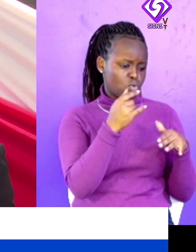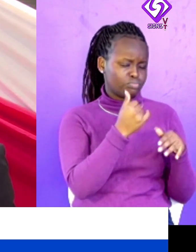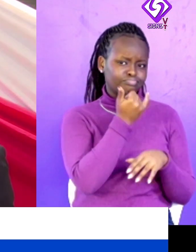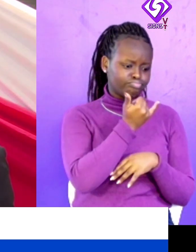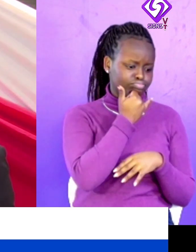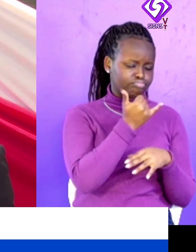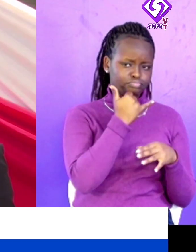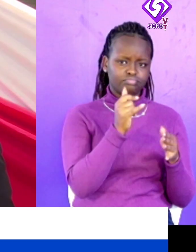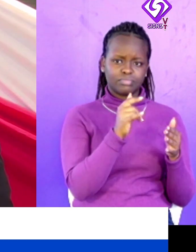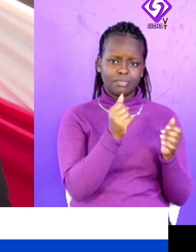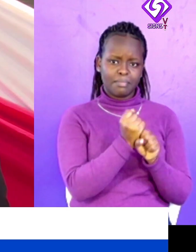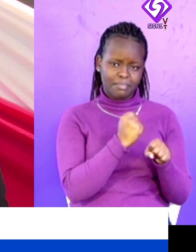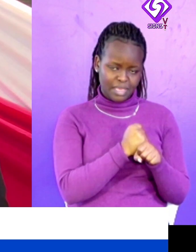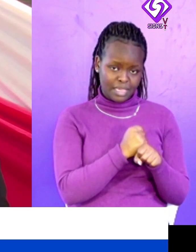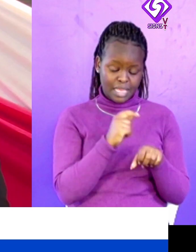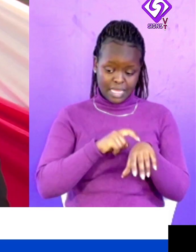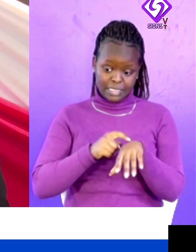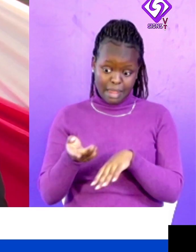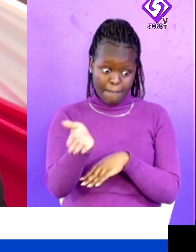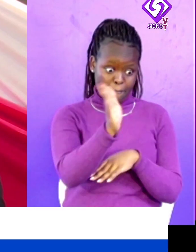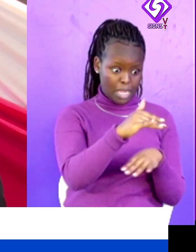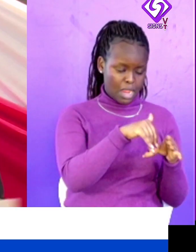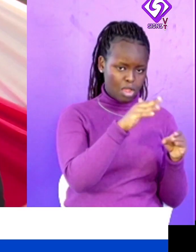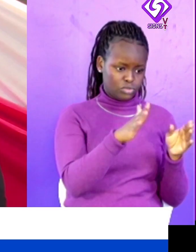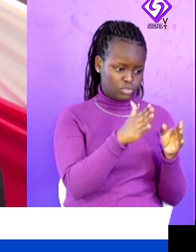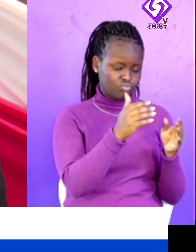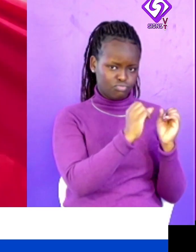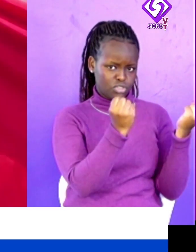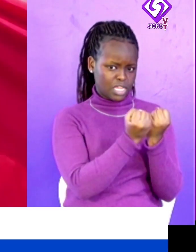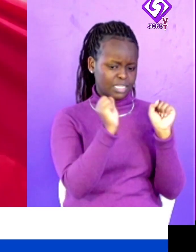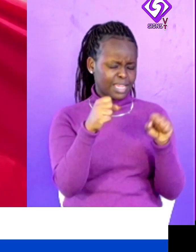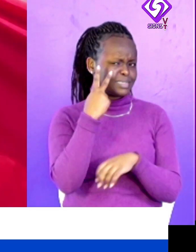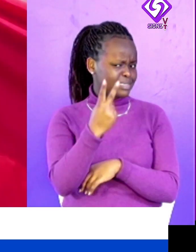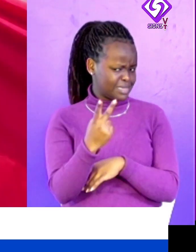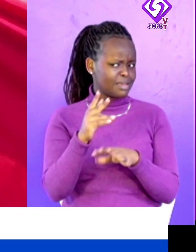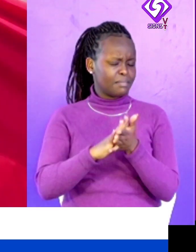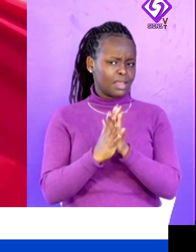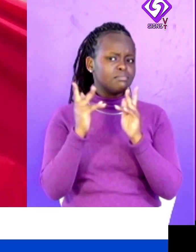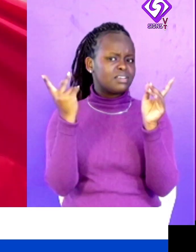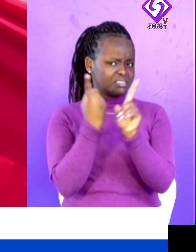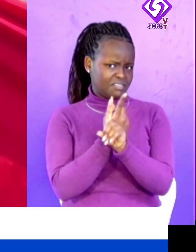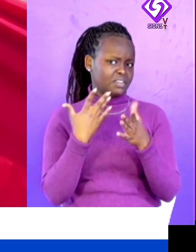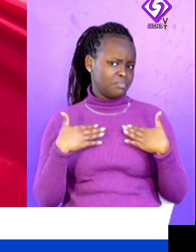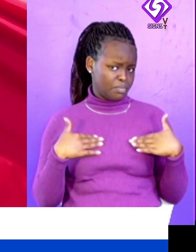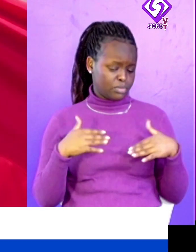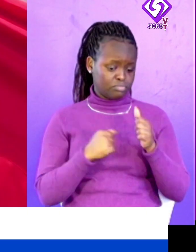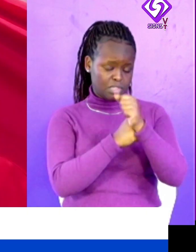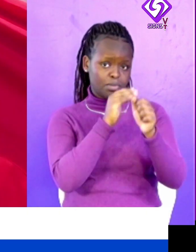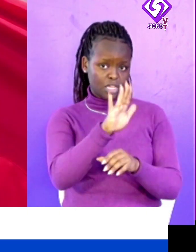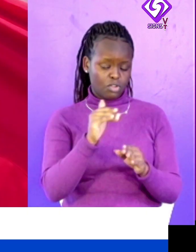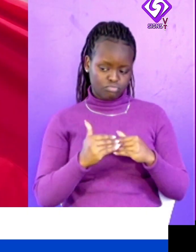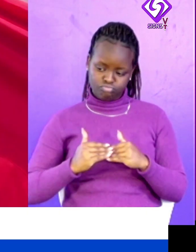that when they come back, people can see that they have become different people. Your support goes beyond kindness. It stands